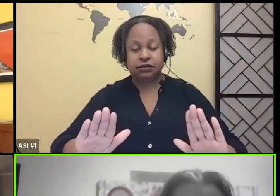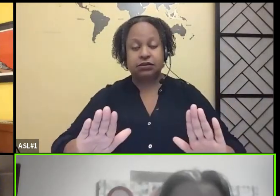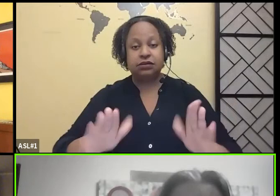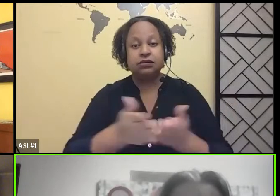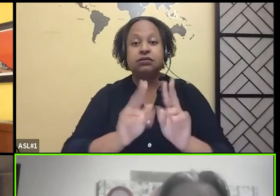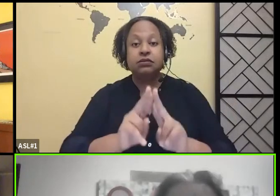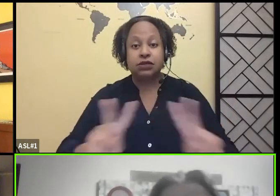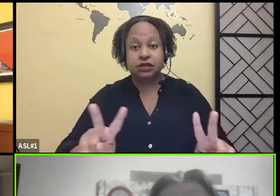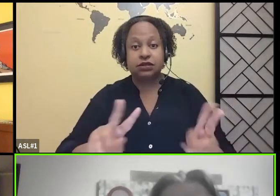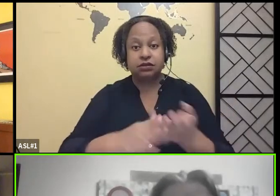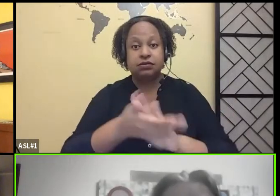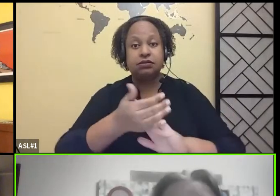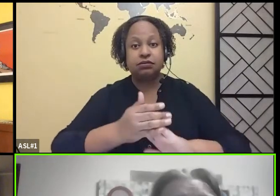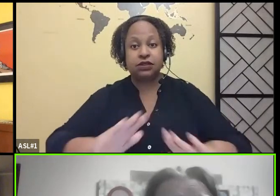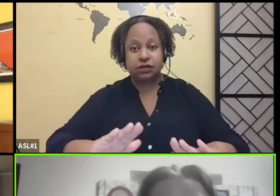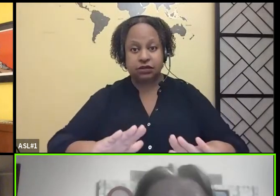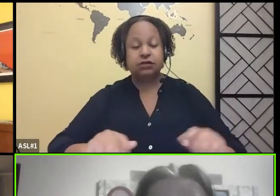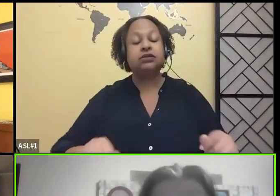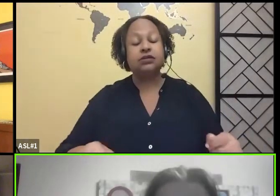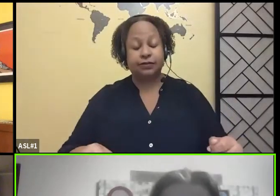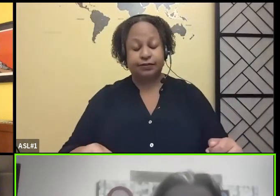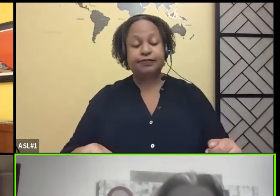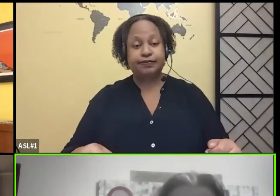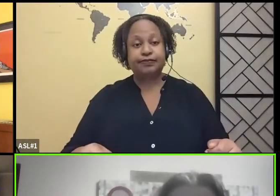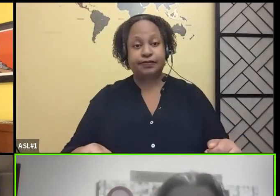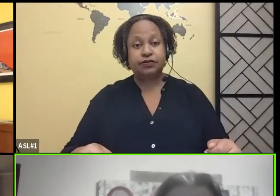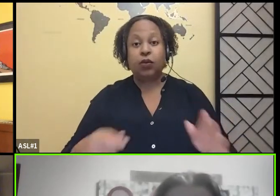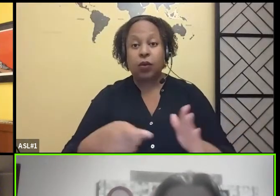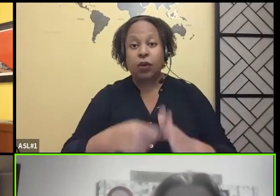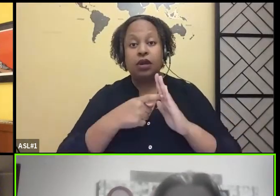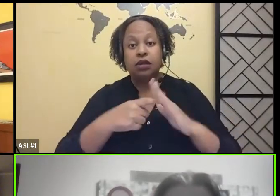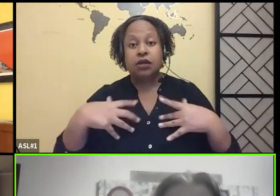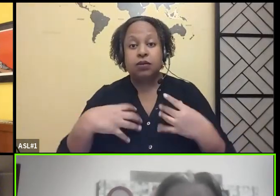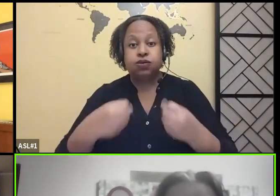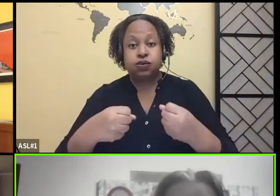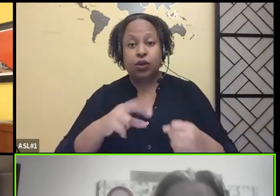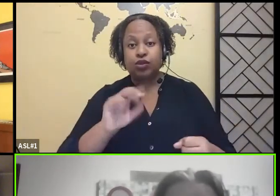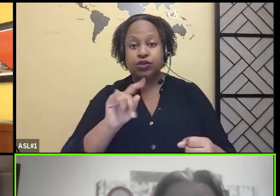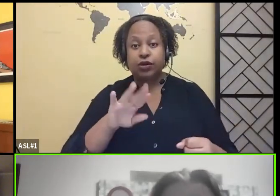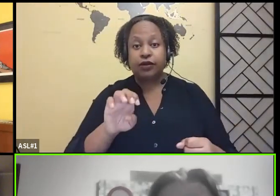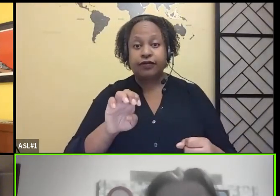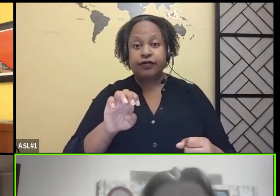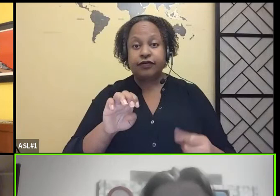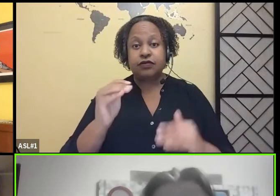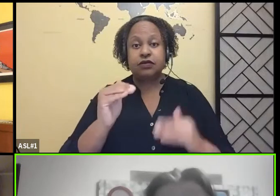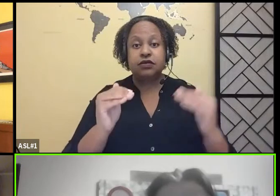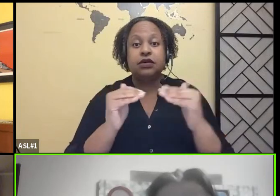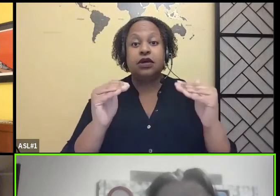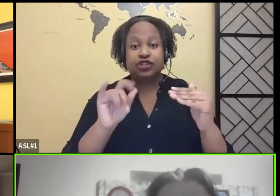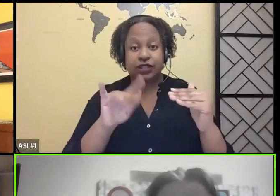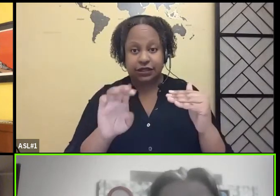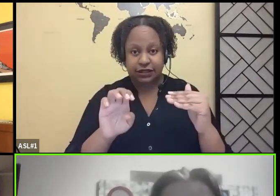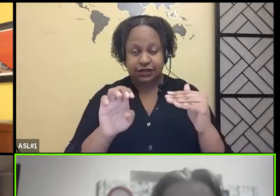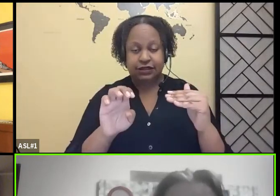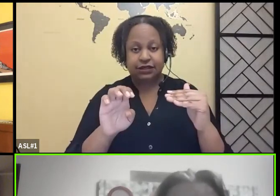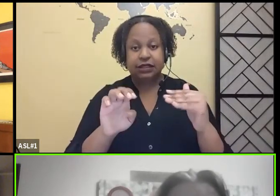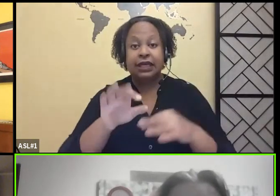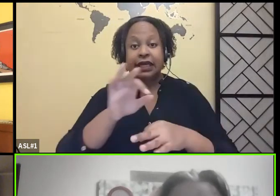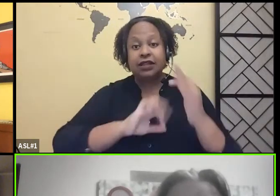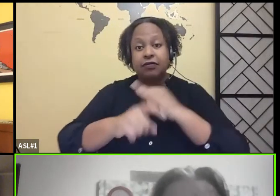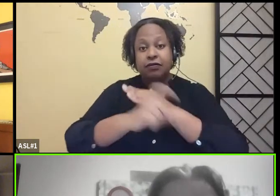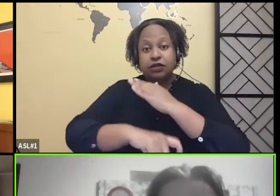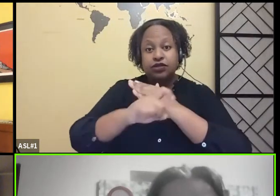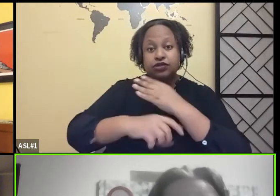And that's peace. You know, you need restorative justice. You know, what you need is, instead of punishing the